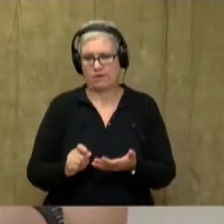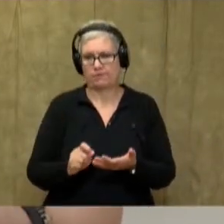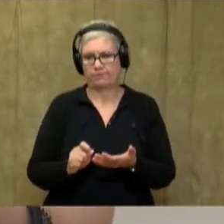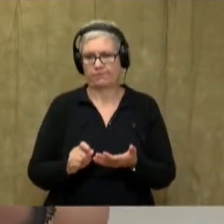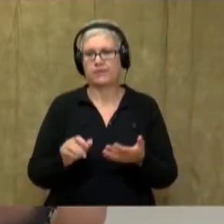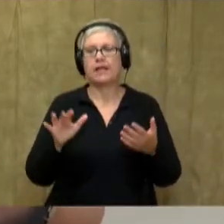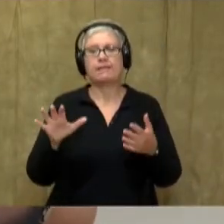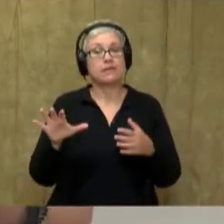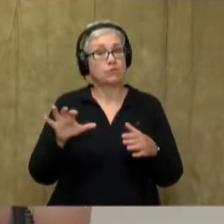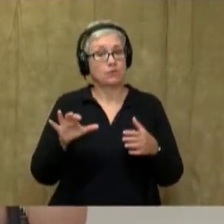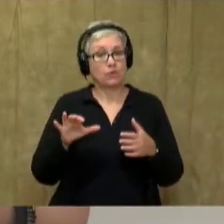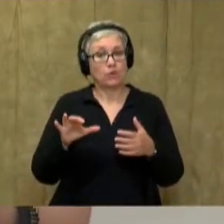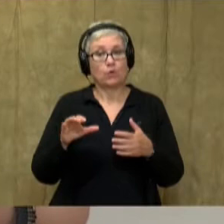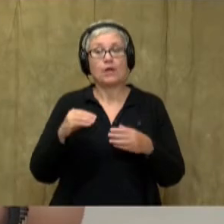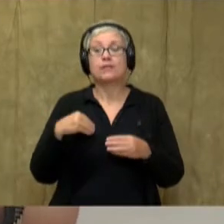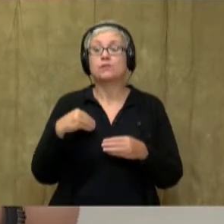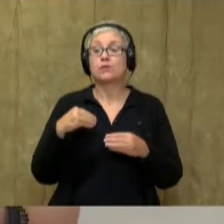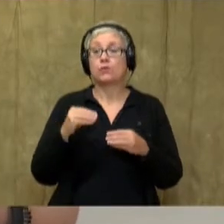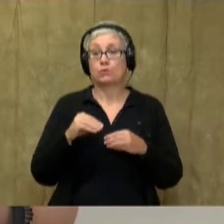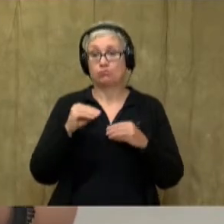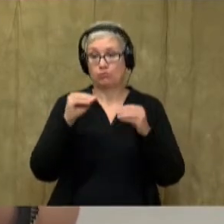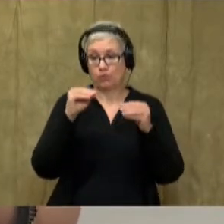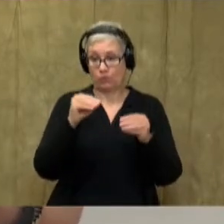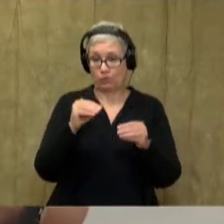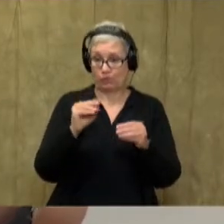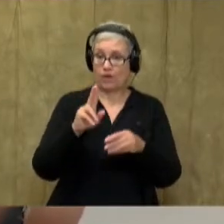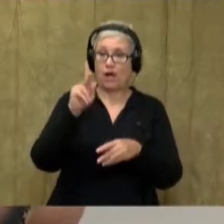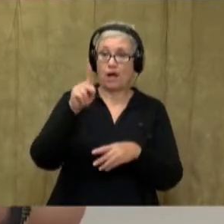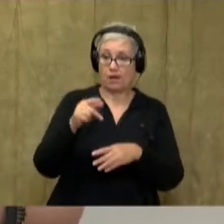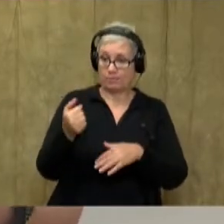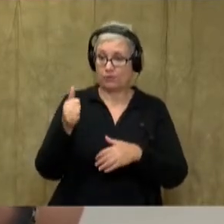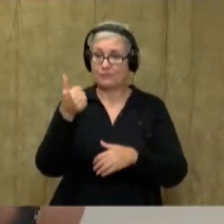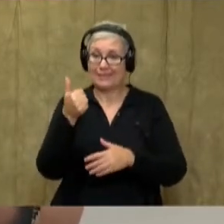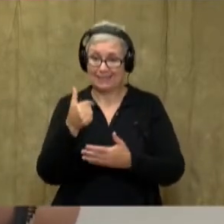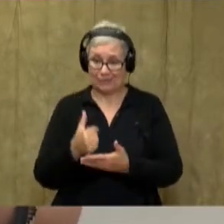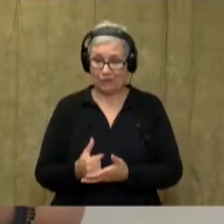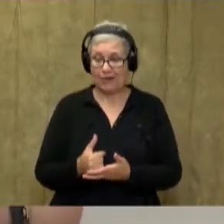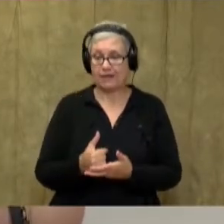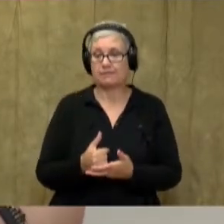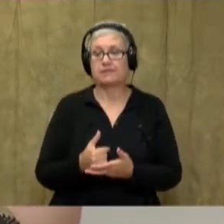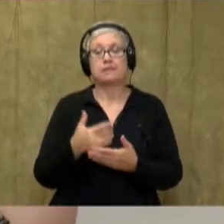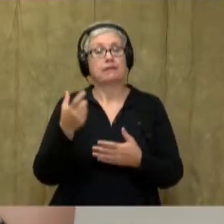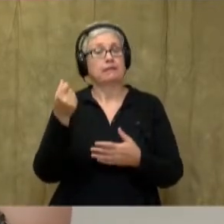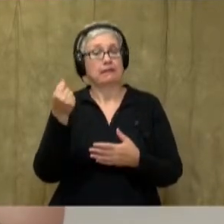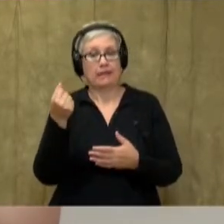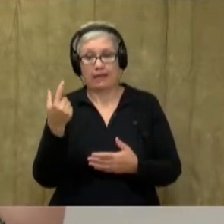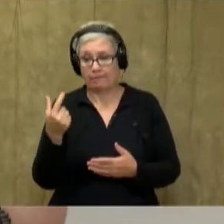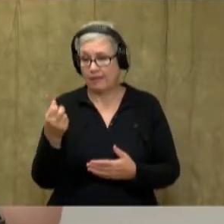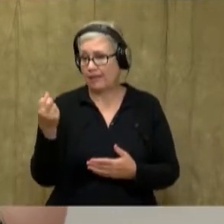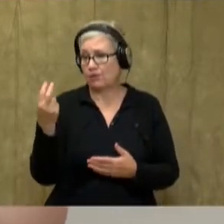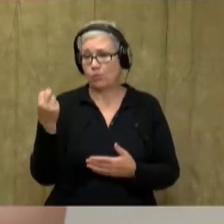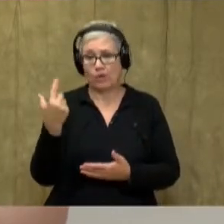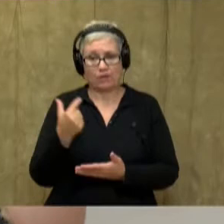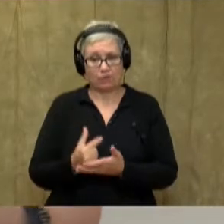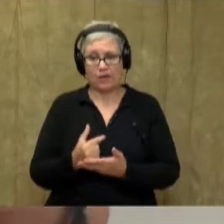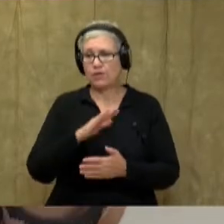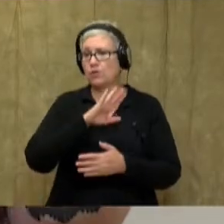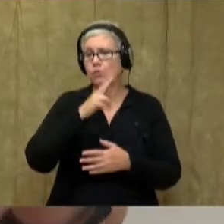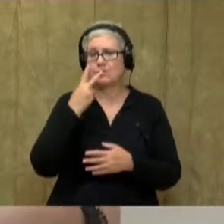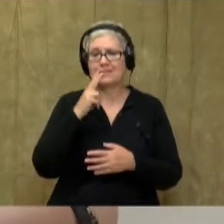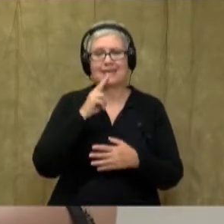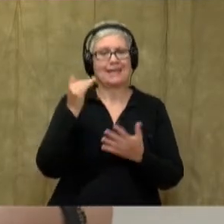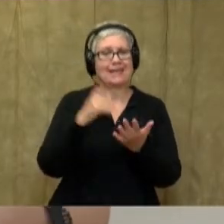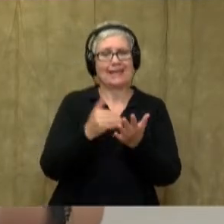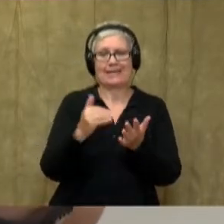be doing as you're going into your upper level classes, as you go into 10th grade. You'll see it again in 11th and 12th, and you'll also see it